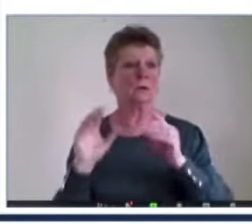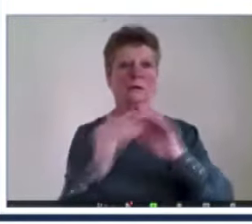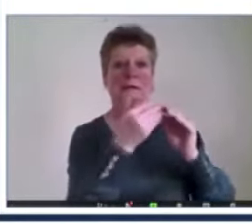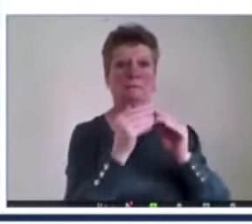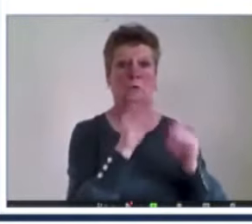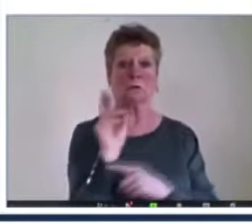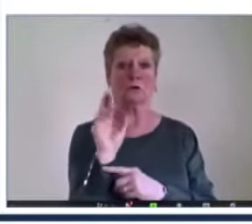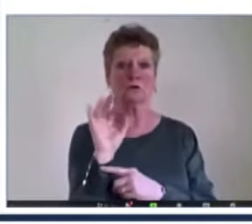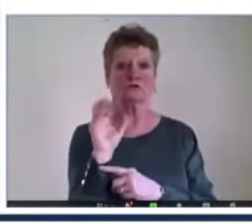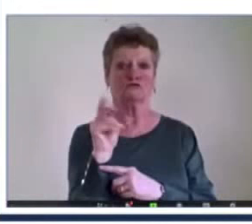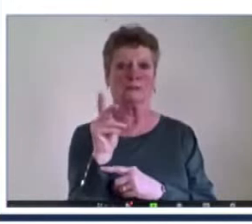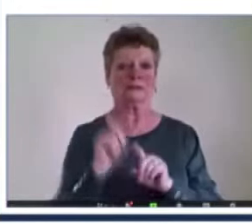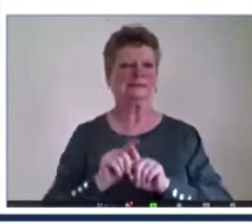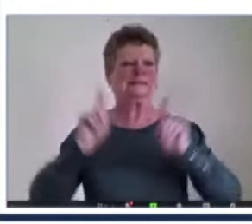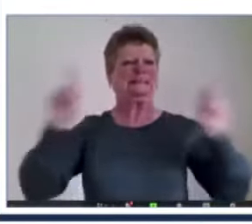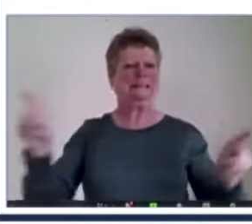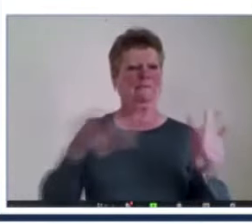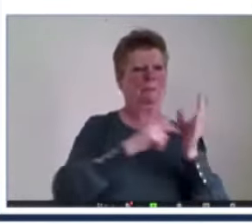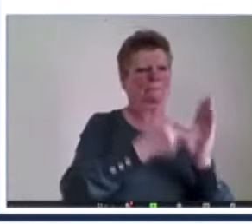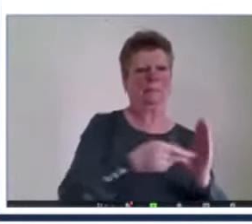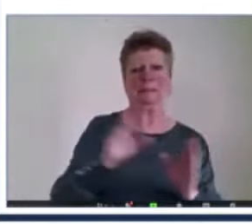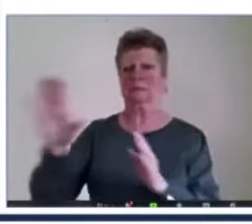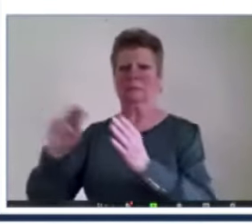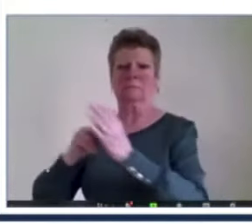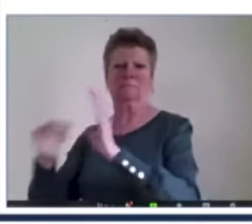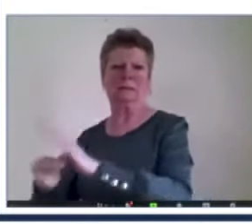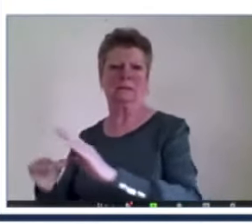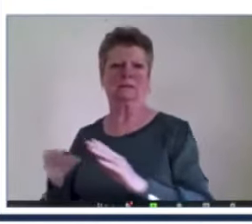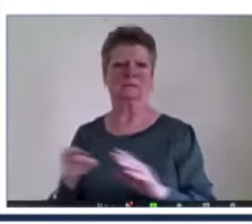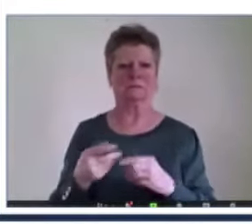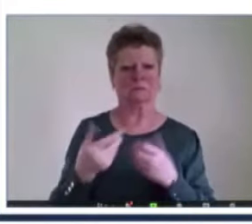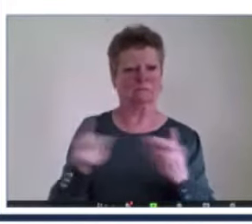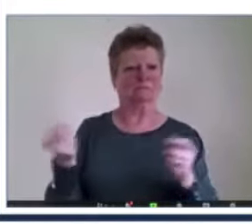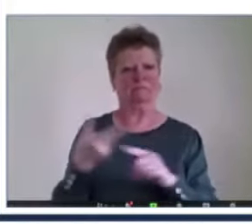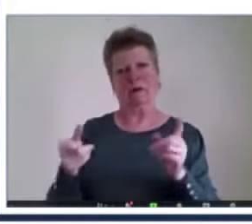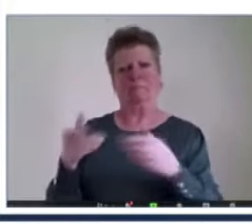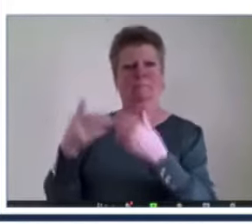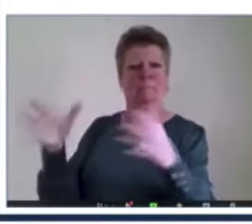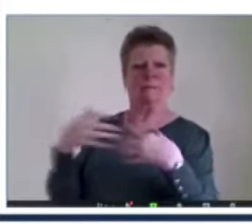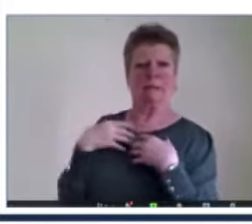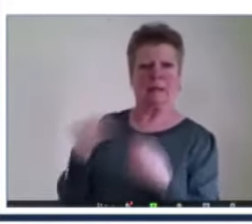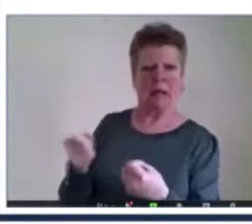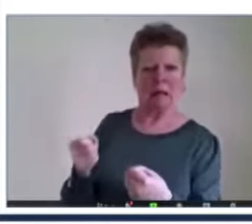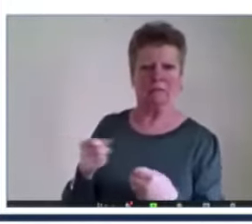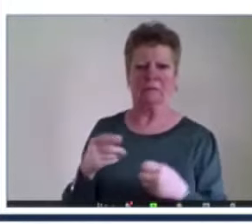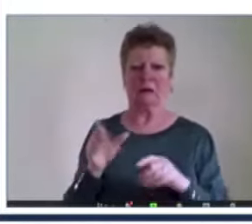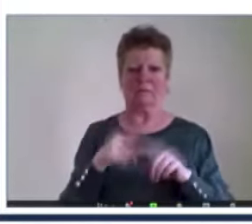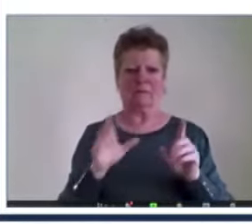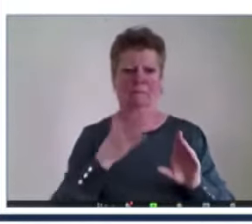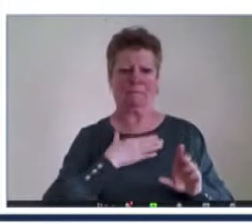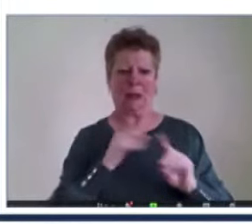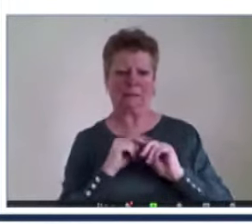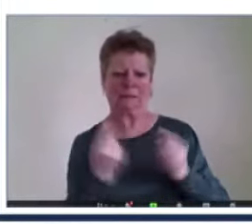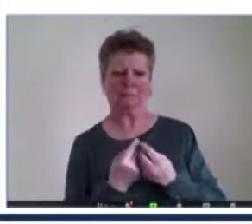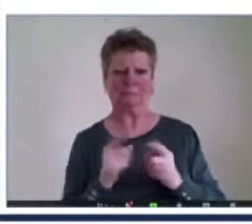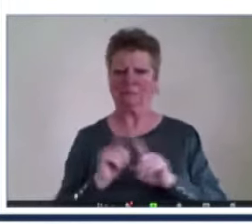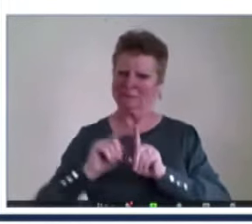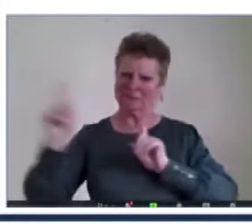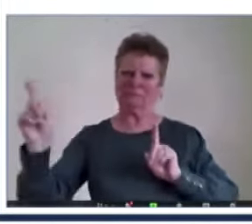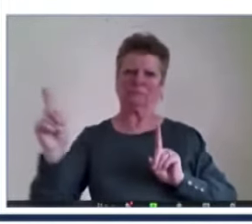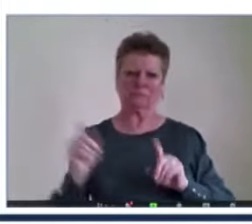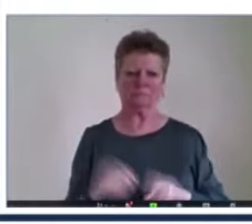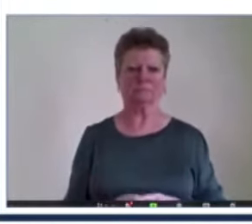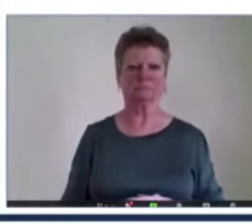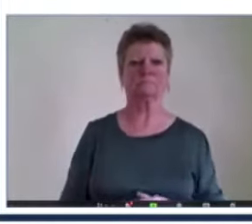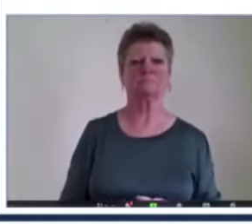very different definition from what the public health and the work that I do and my team looks at. Okay, we have one